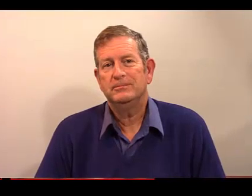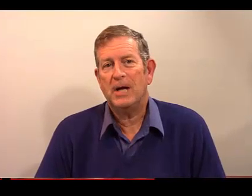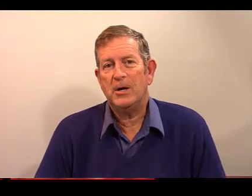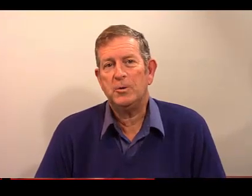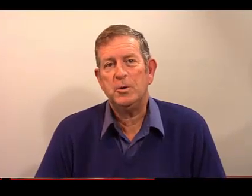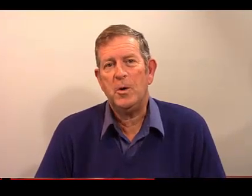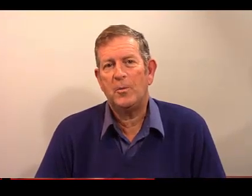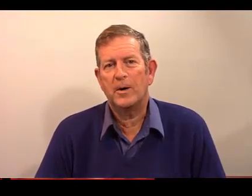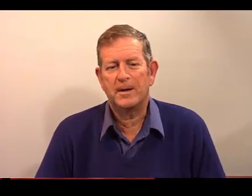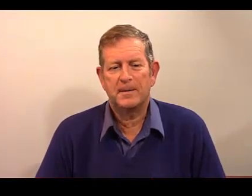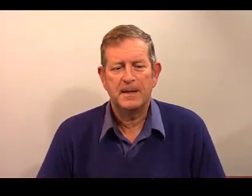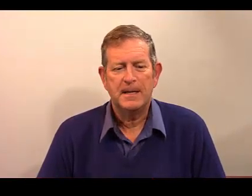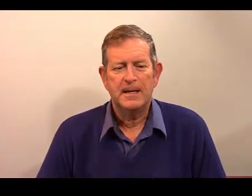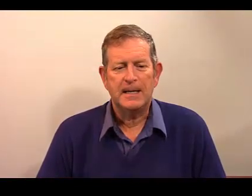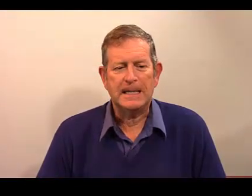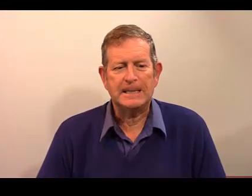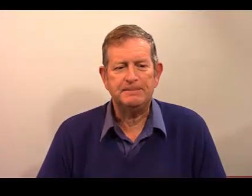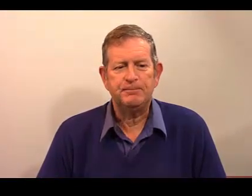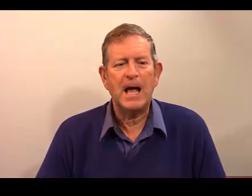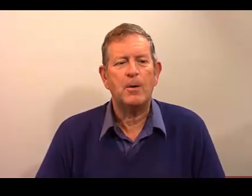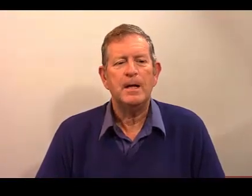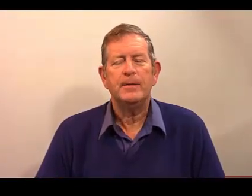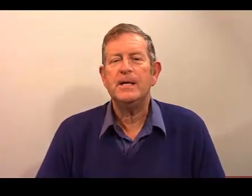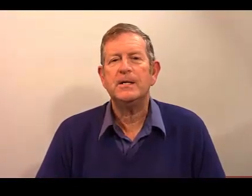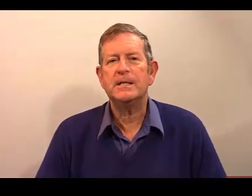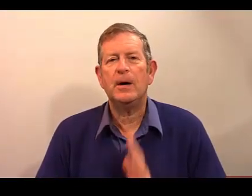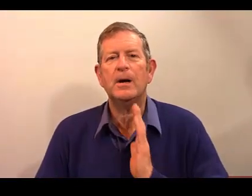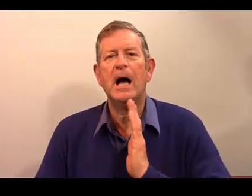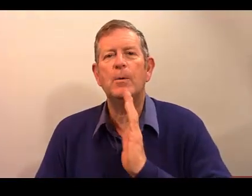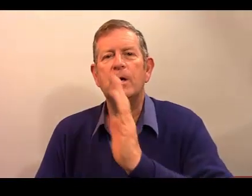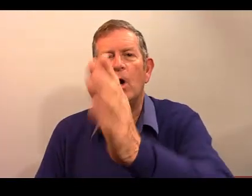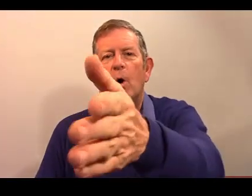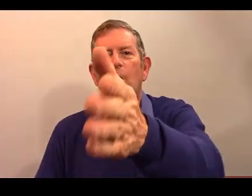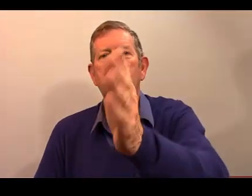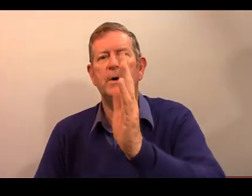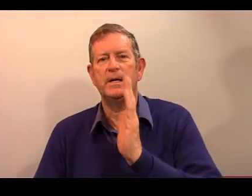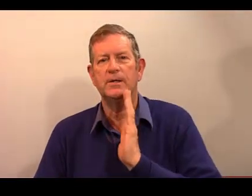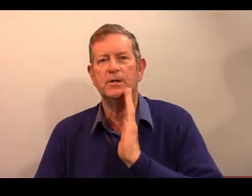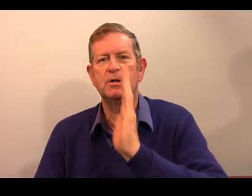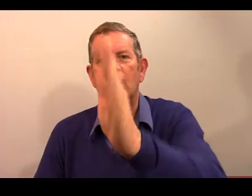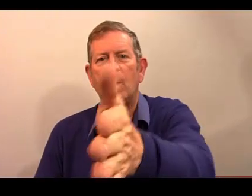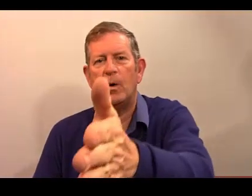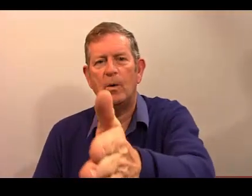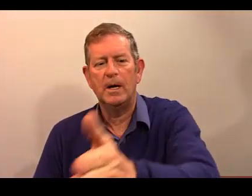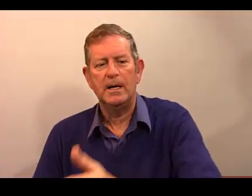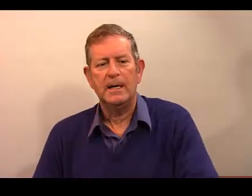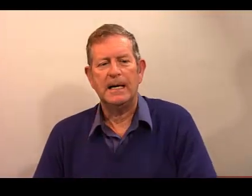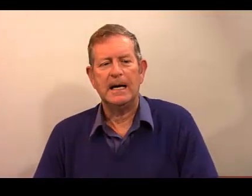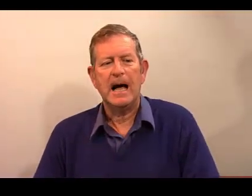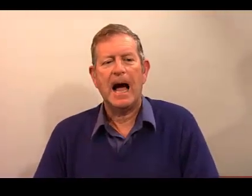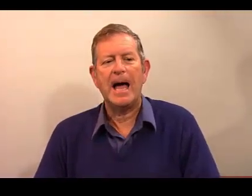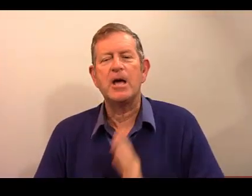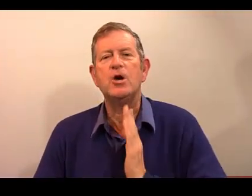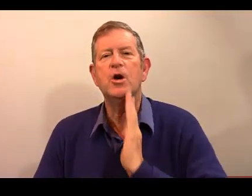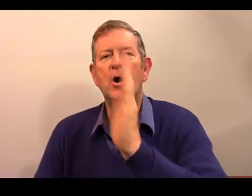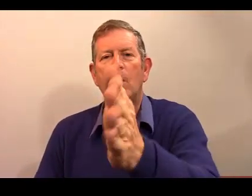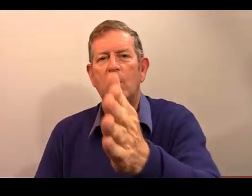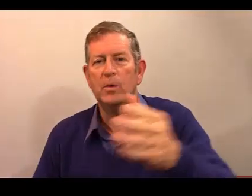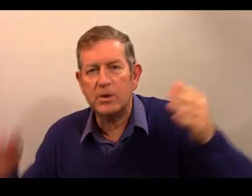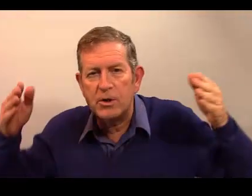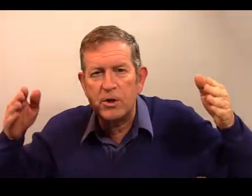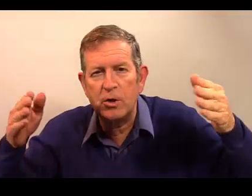don't do homework. Now, this is about how we go places. Go.